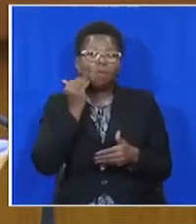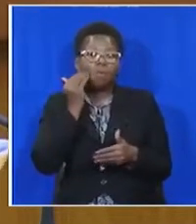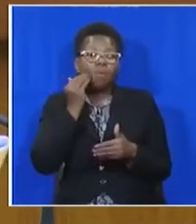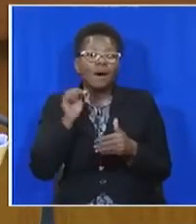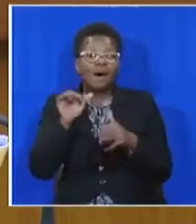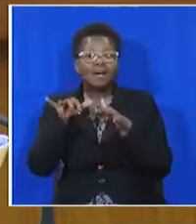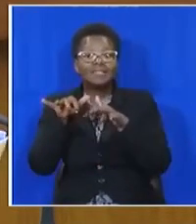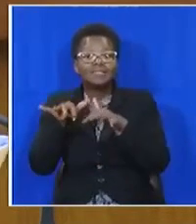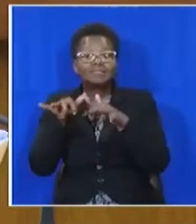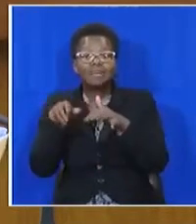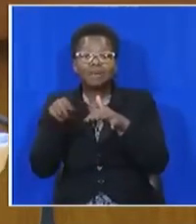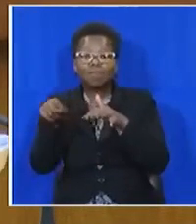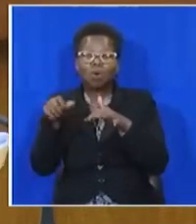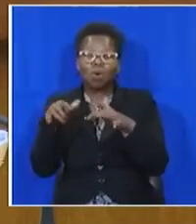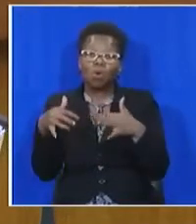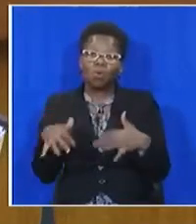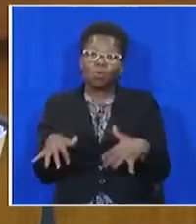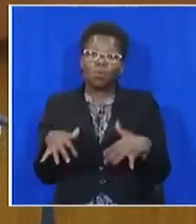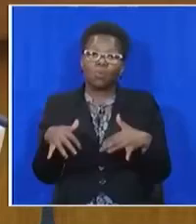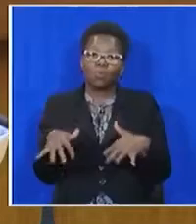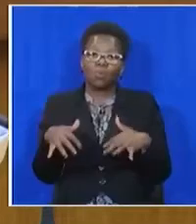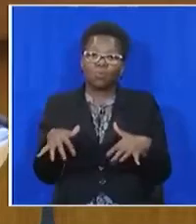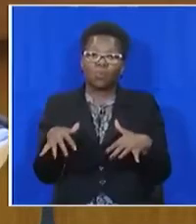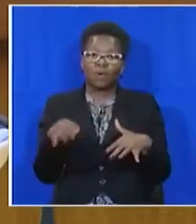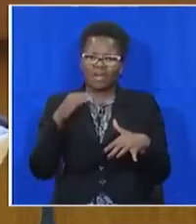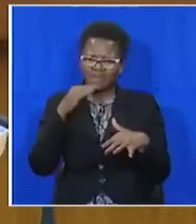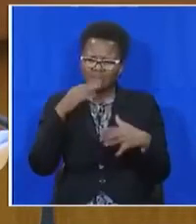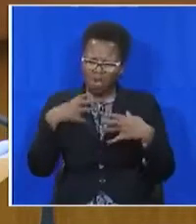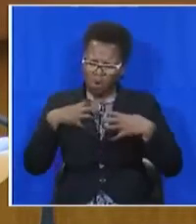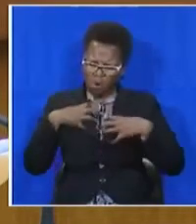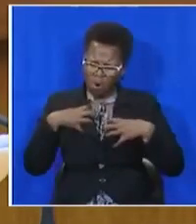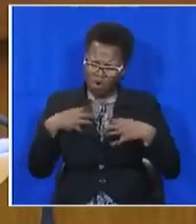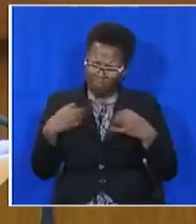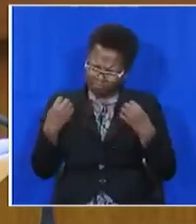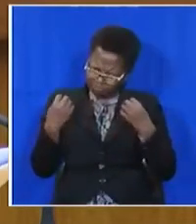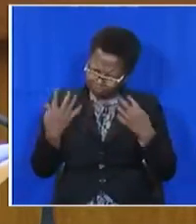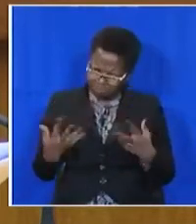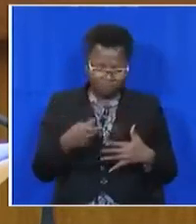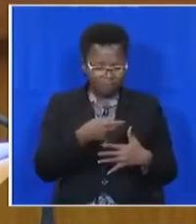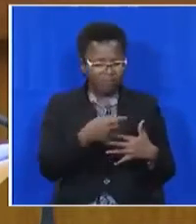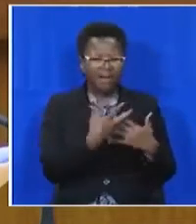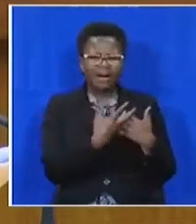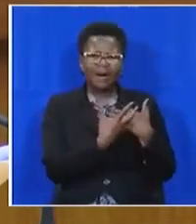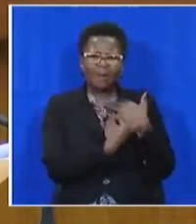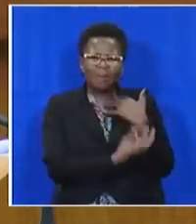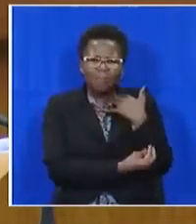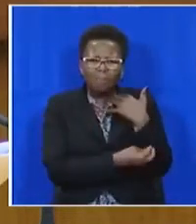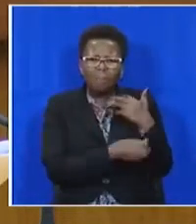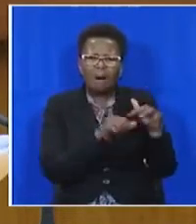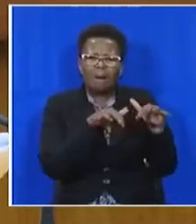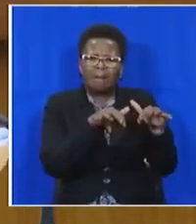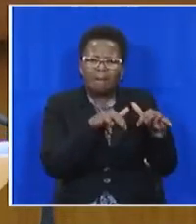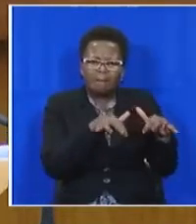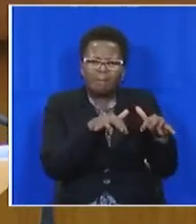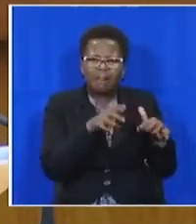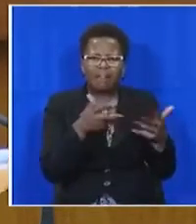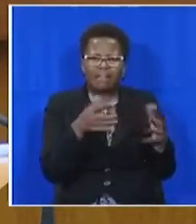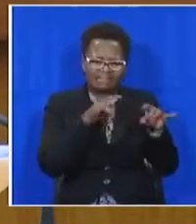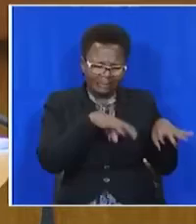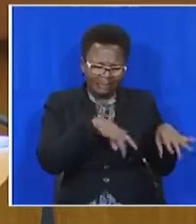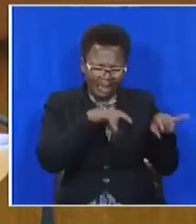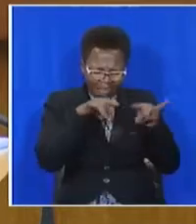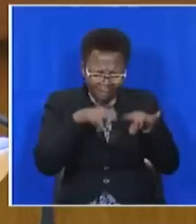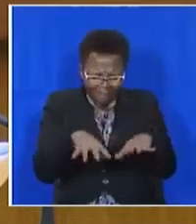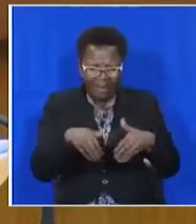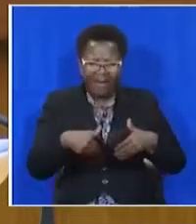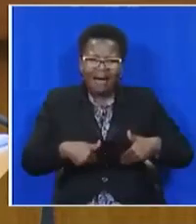nobuncwane, bona abantu bakokwethu babhuqubhuqu bamthuqwasi balambile banqaniwe bayintyumpantyumpeka